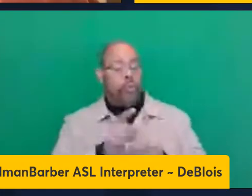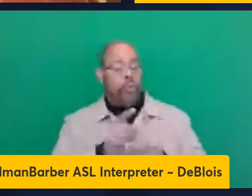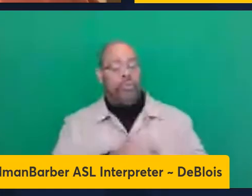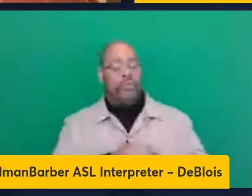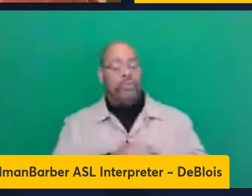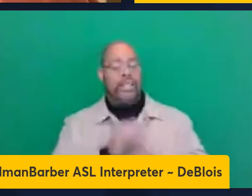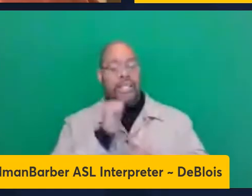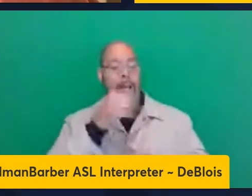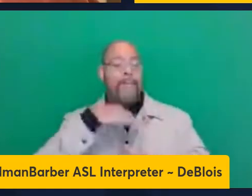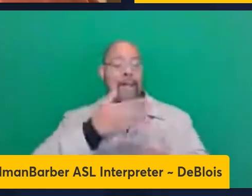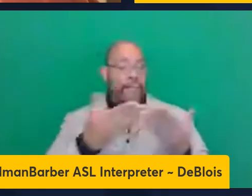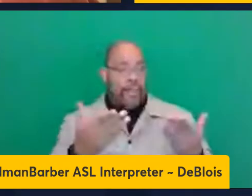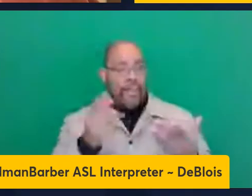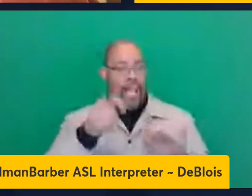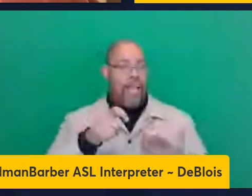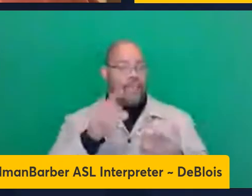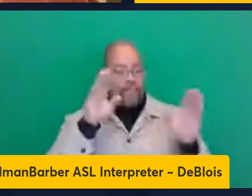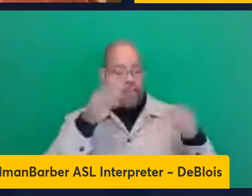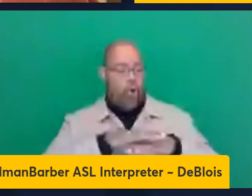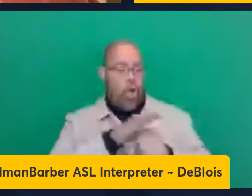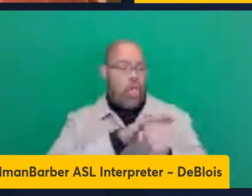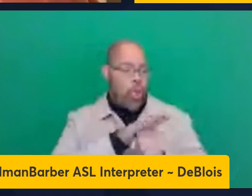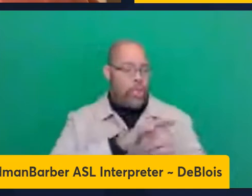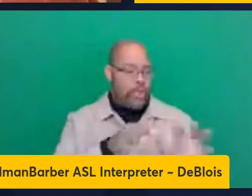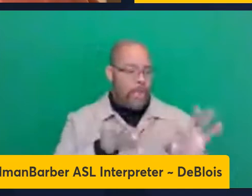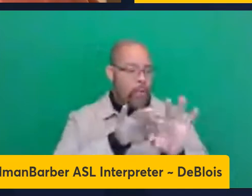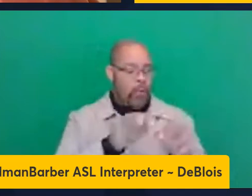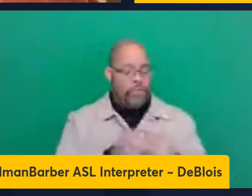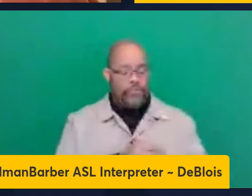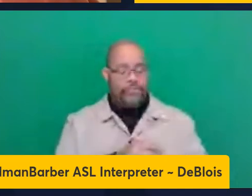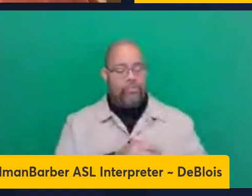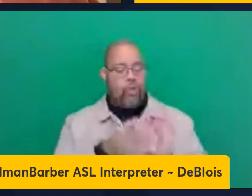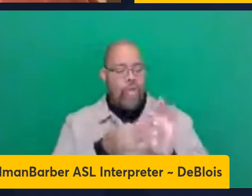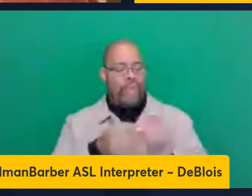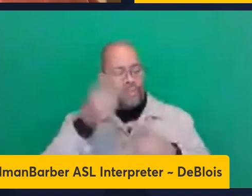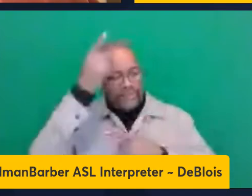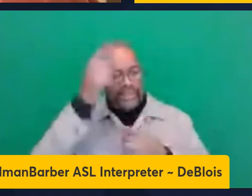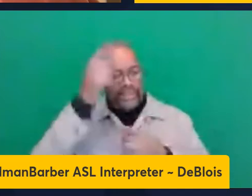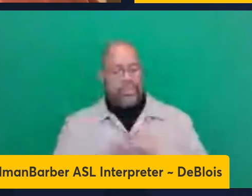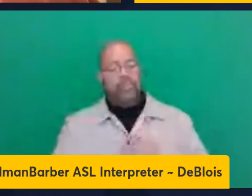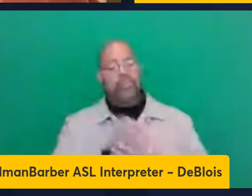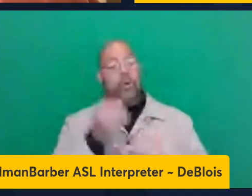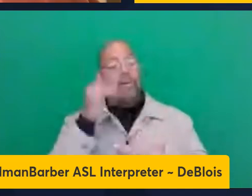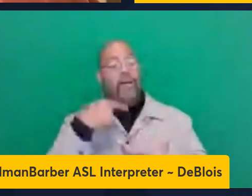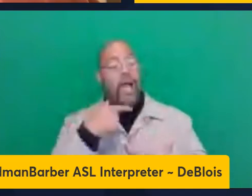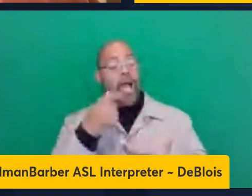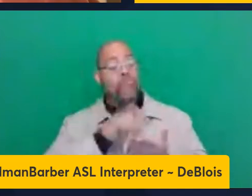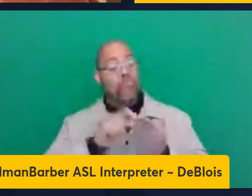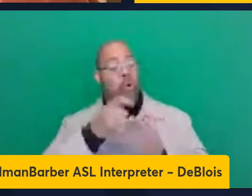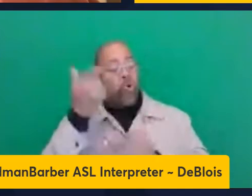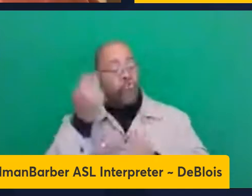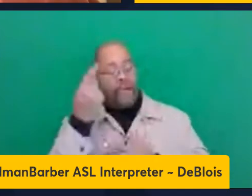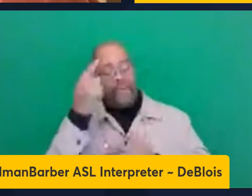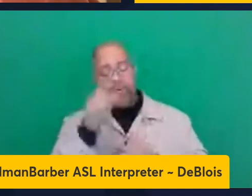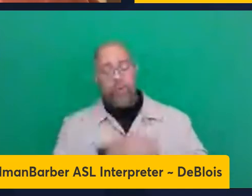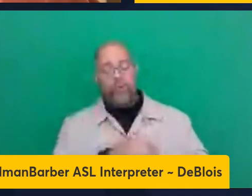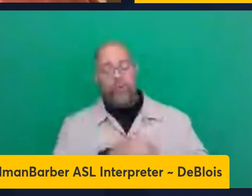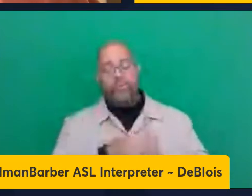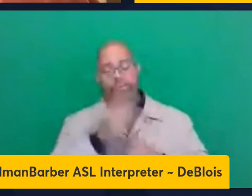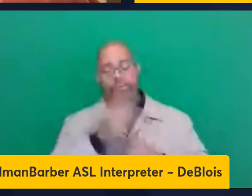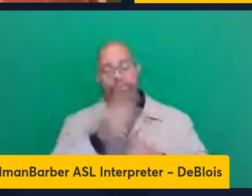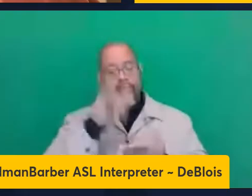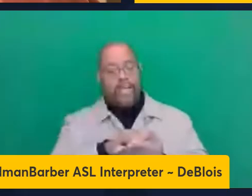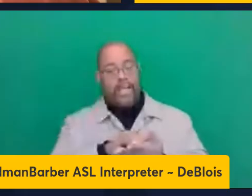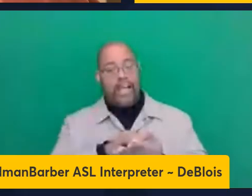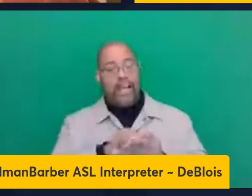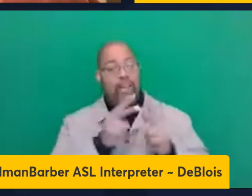have to focus on locally relevant diseases. So if I wrote a grant for a disease that's very